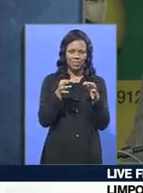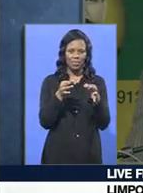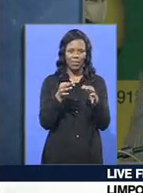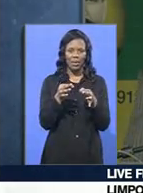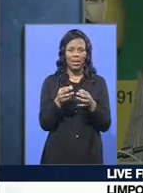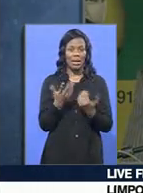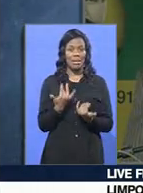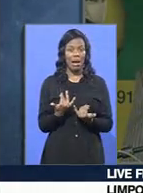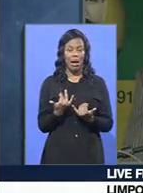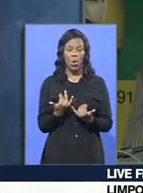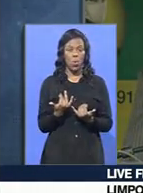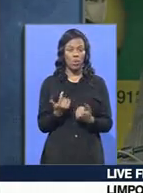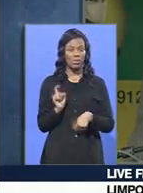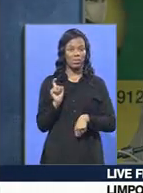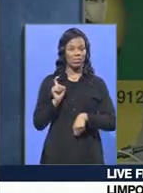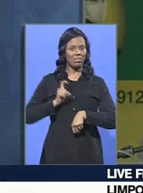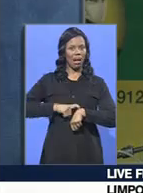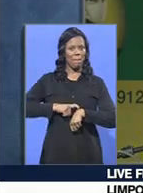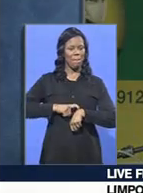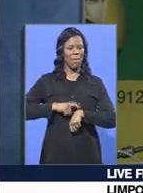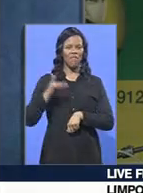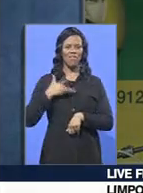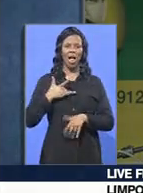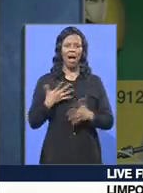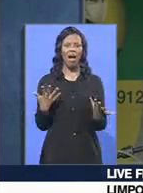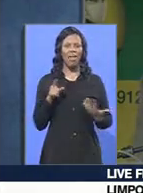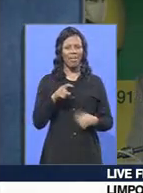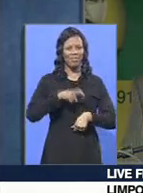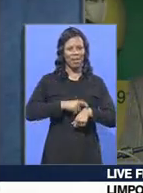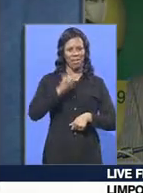electric moment when Madiba walked out of prison